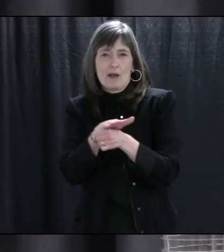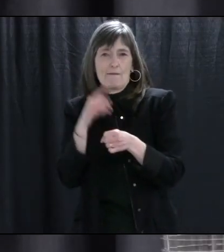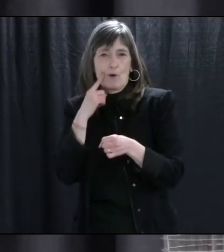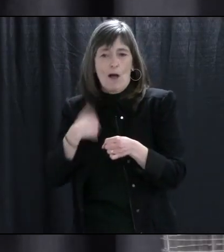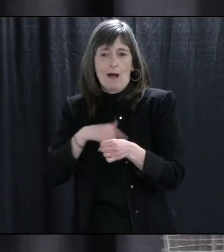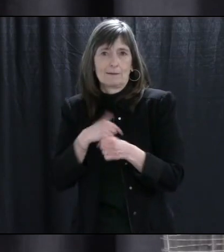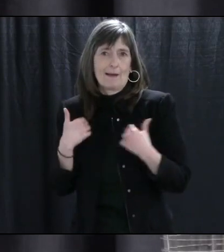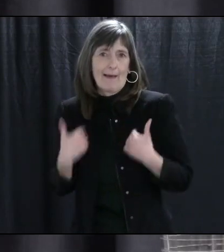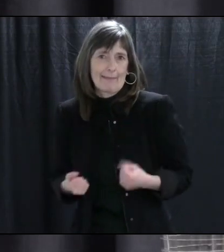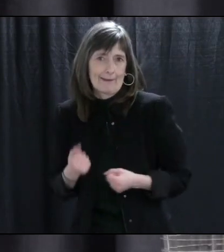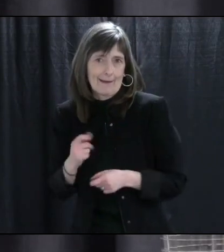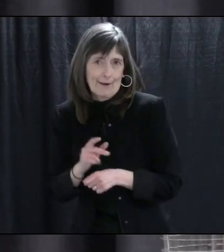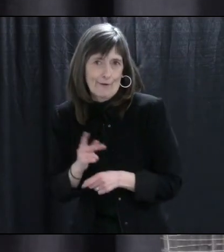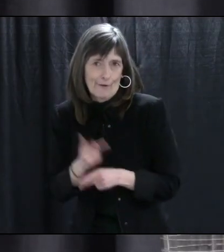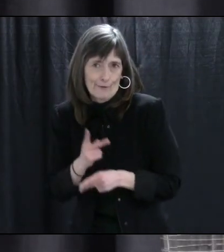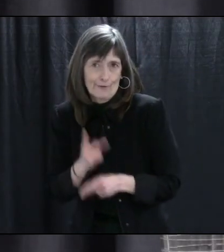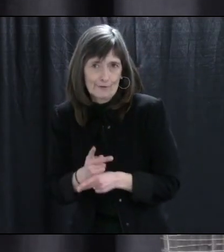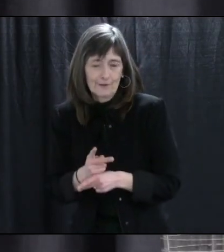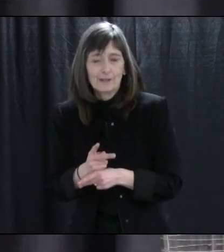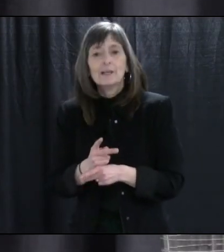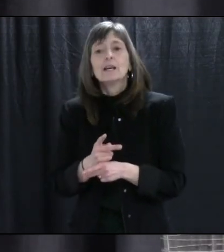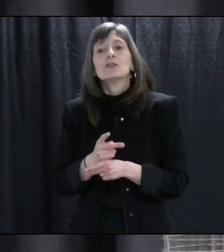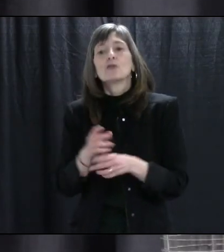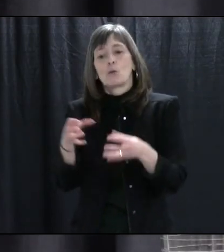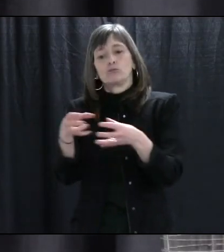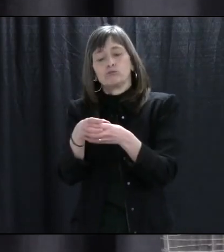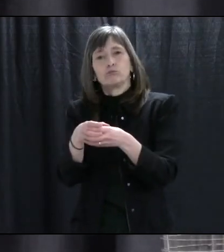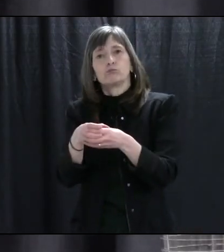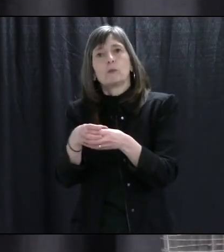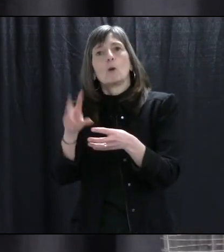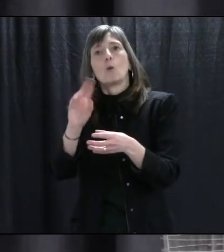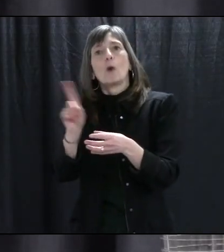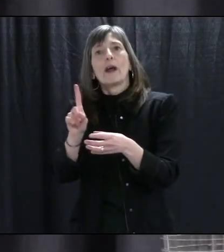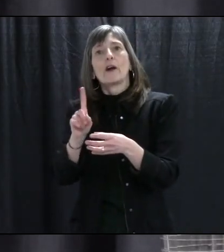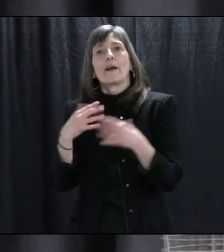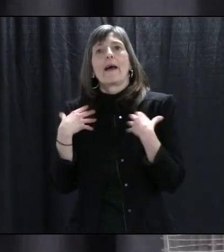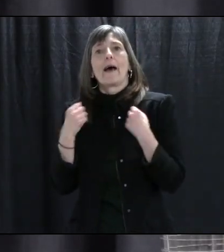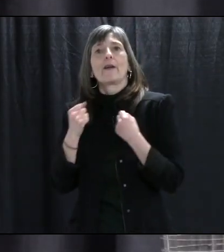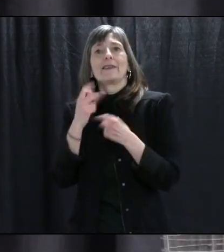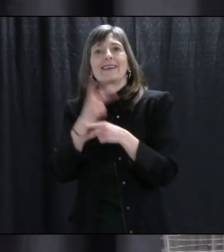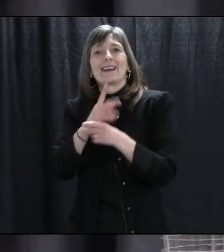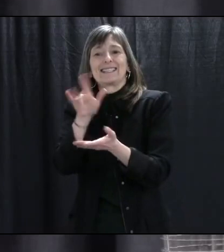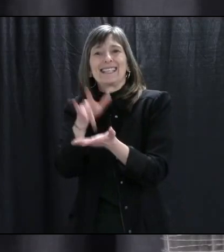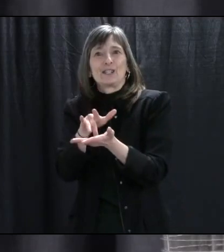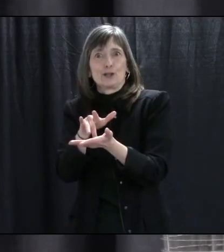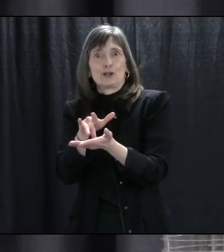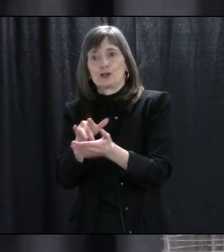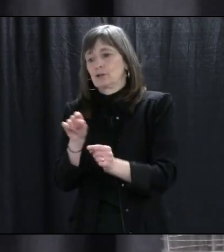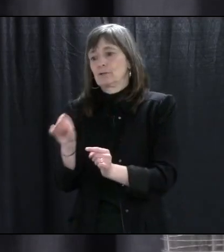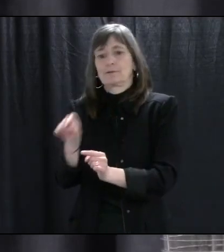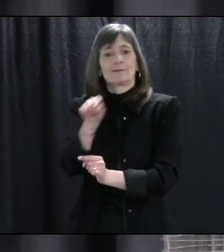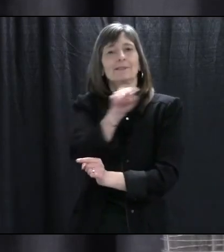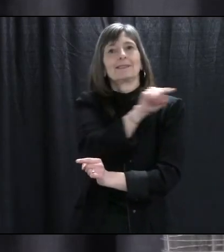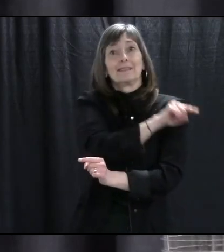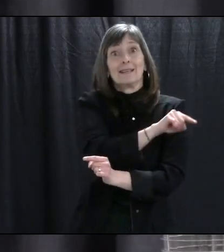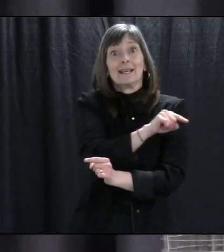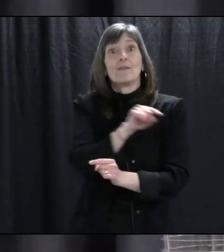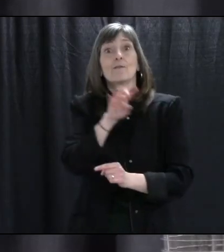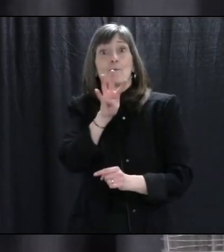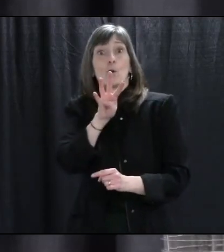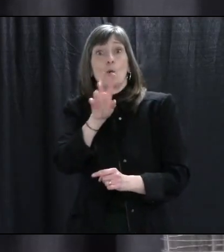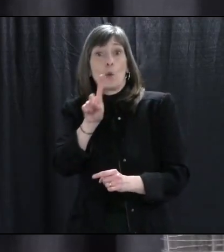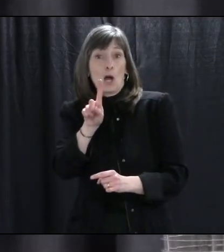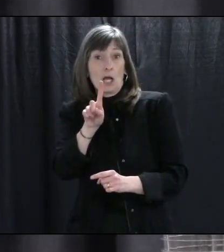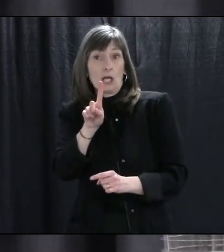areas where traditionally primary health care is clustered and centered around. And we've got 41 of those areas and zones across the